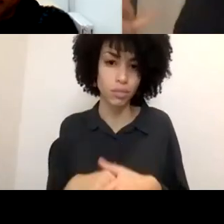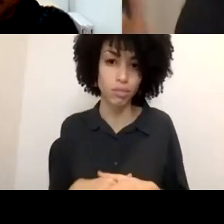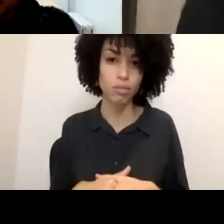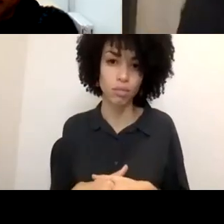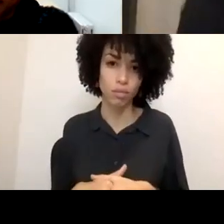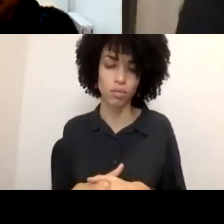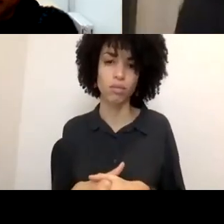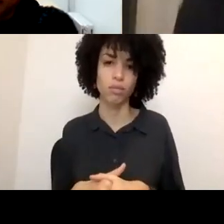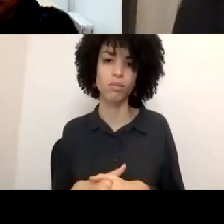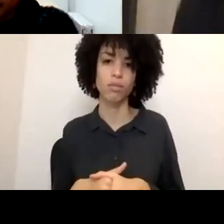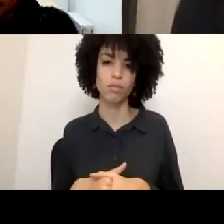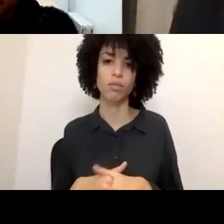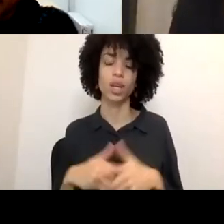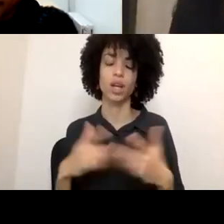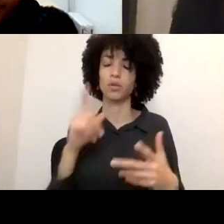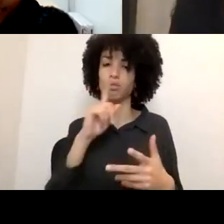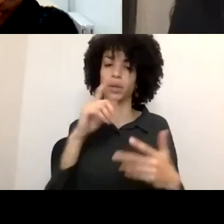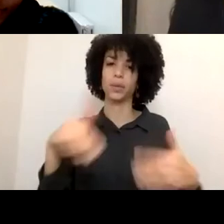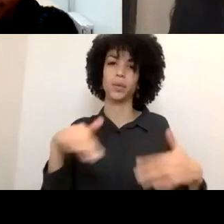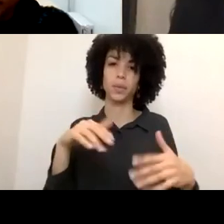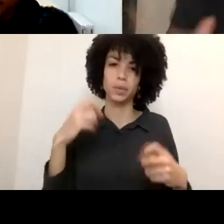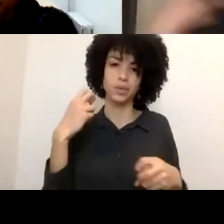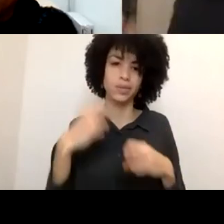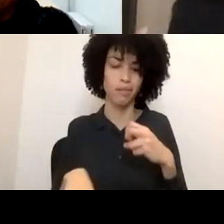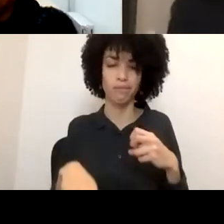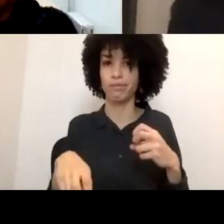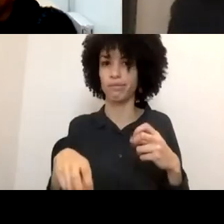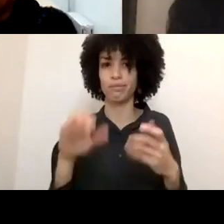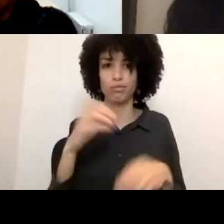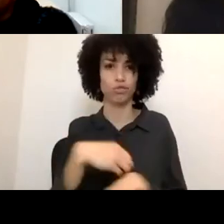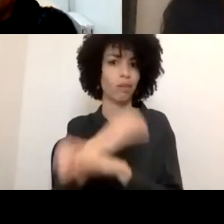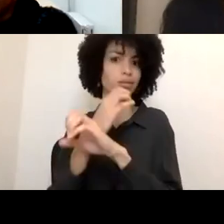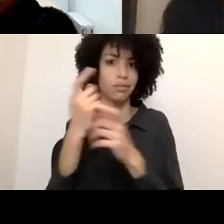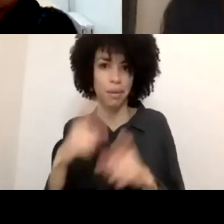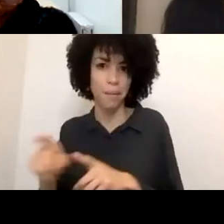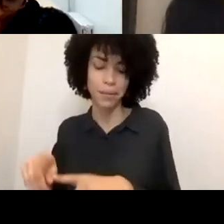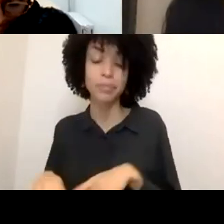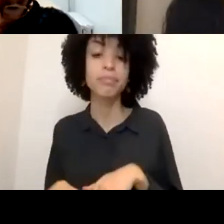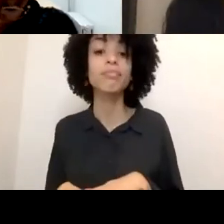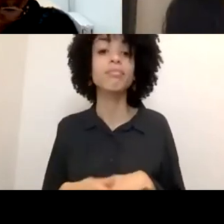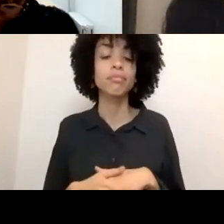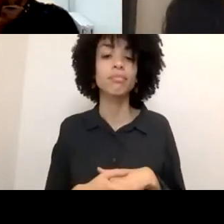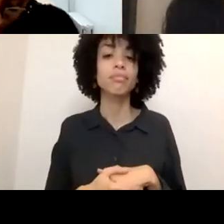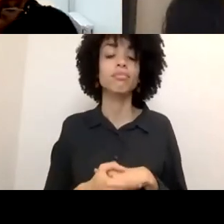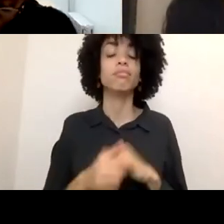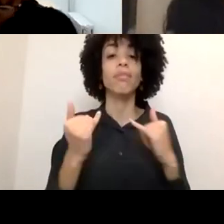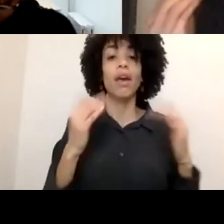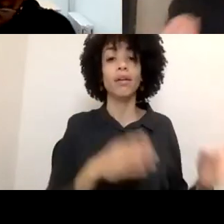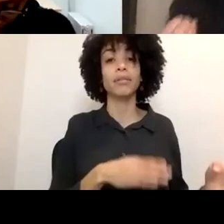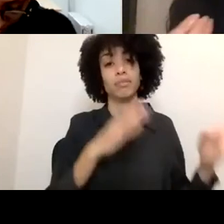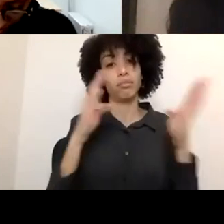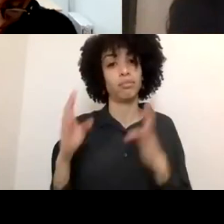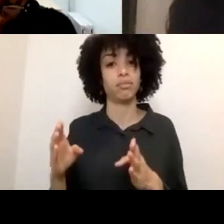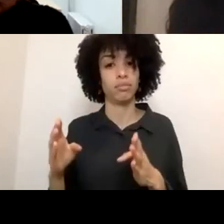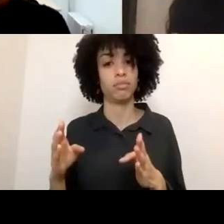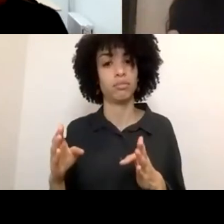such a moment of crisis. So I mentioned that we wanted to move into a space of actually, really